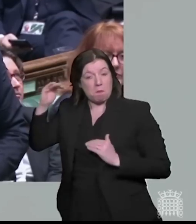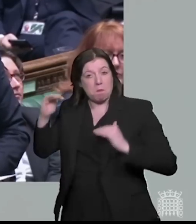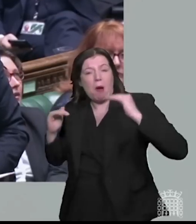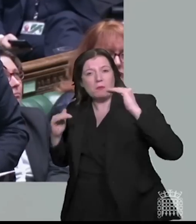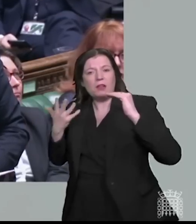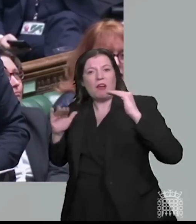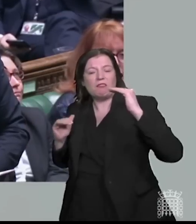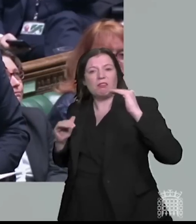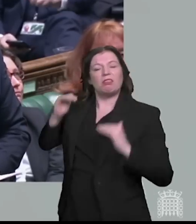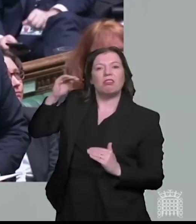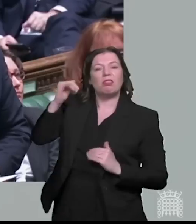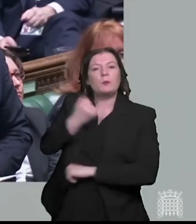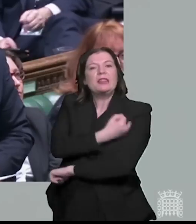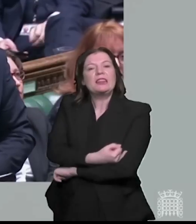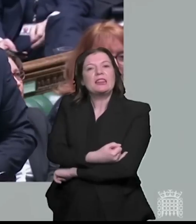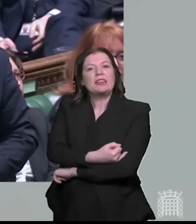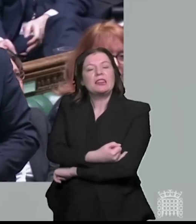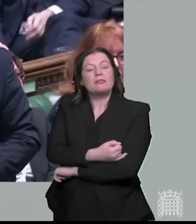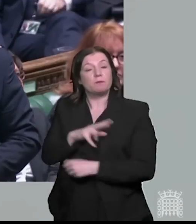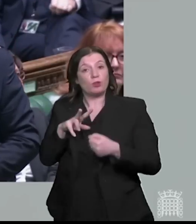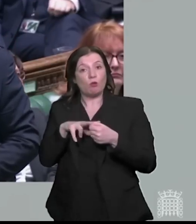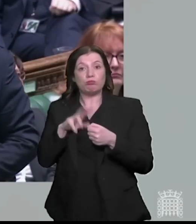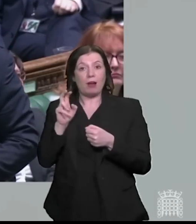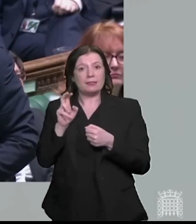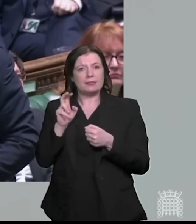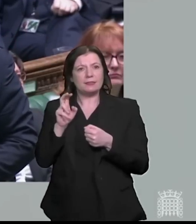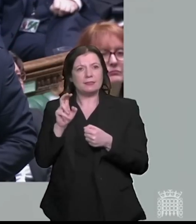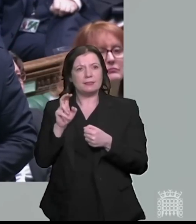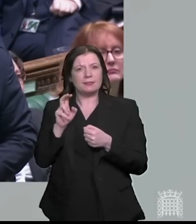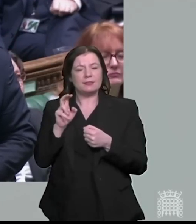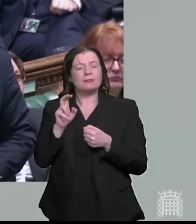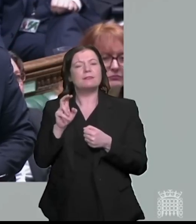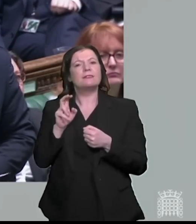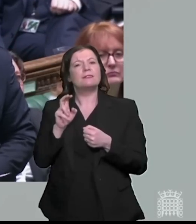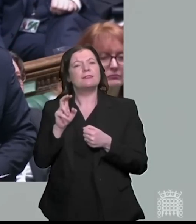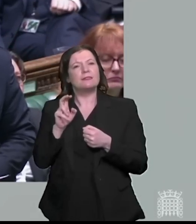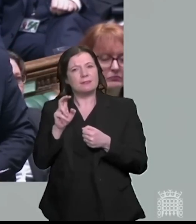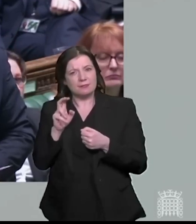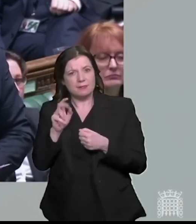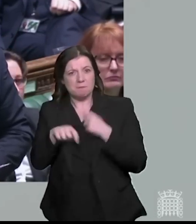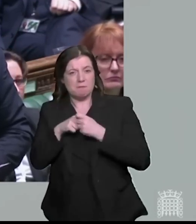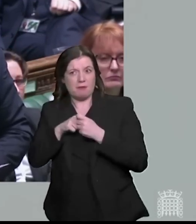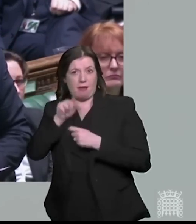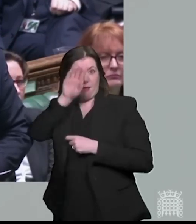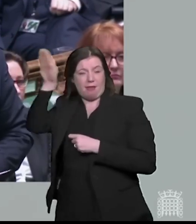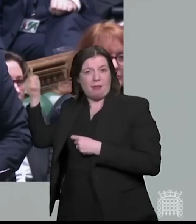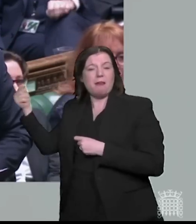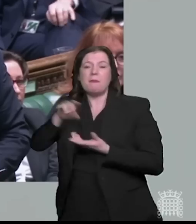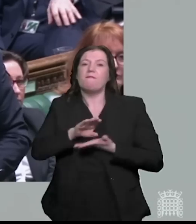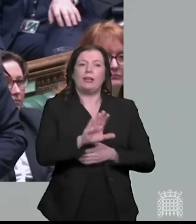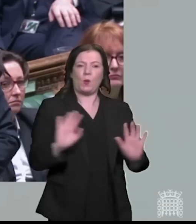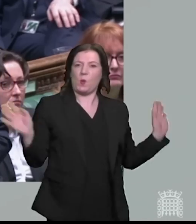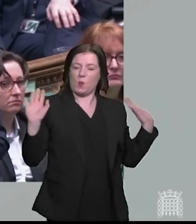the weakest. A UK economy where Brexit slammed the brake on UK investment. A UK